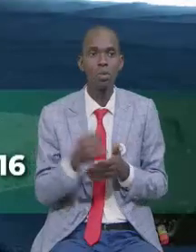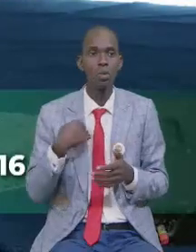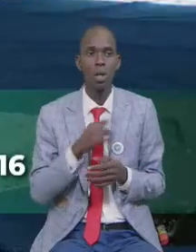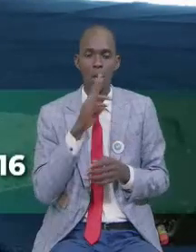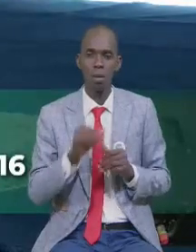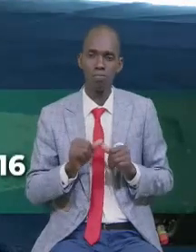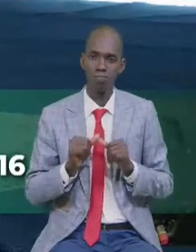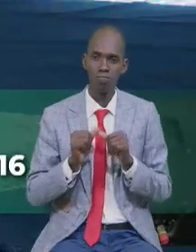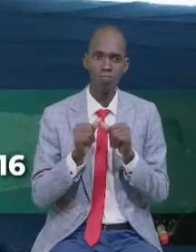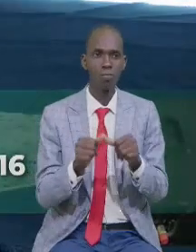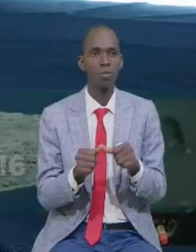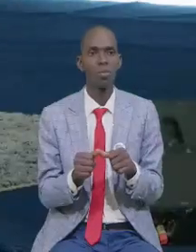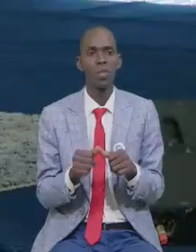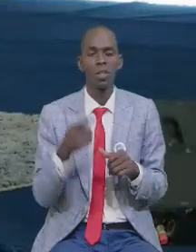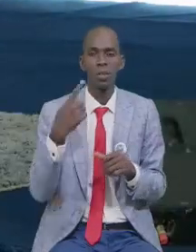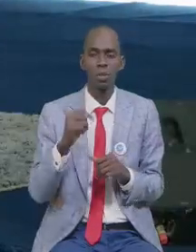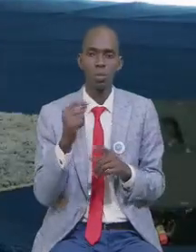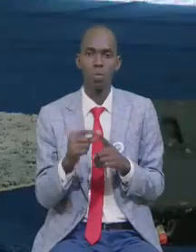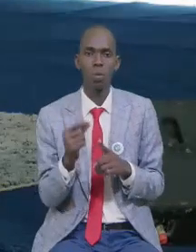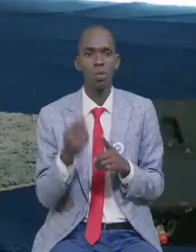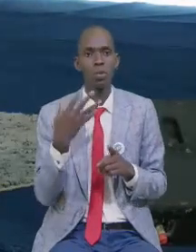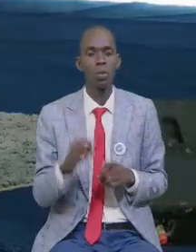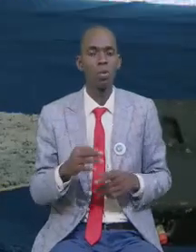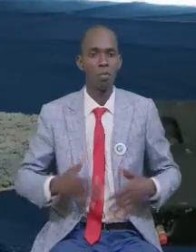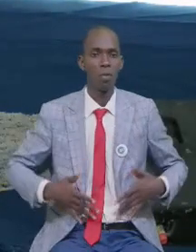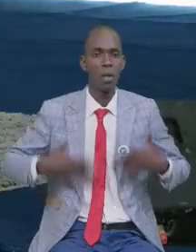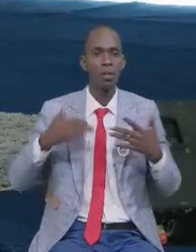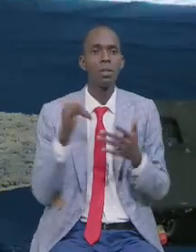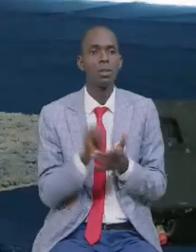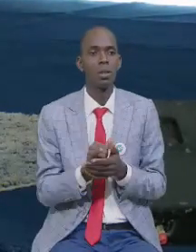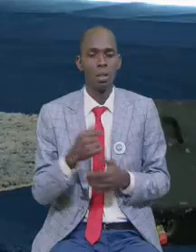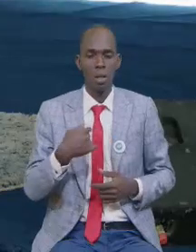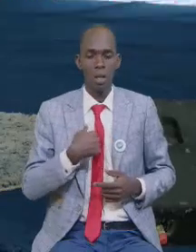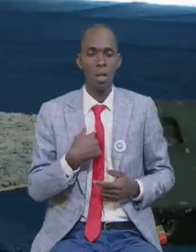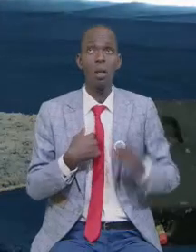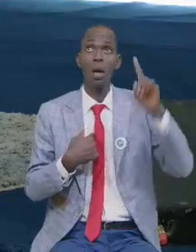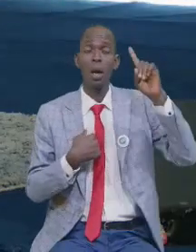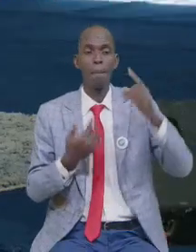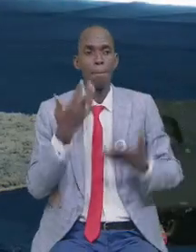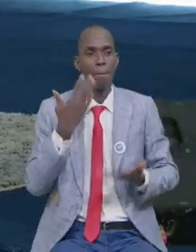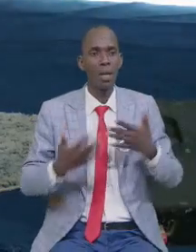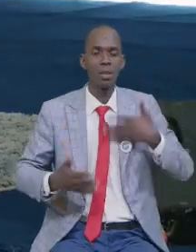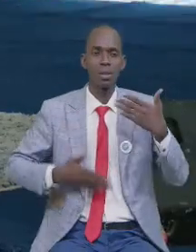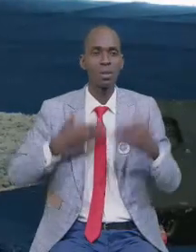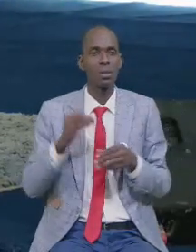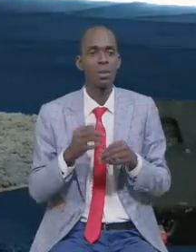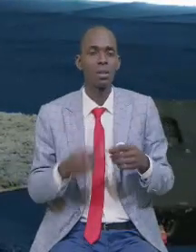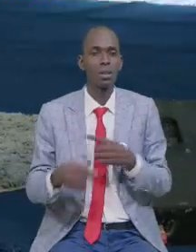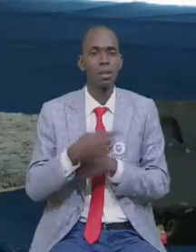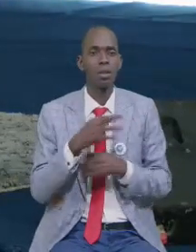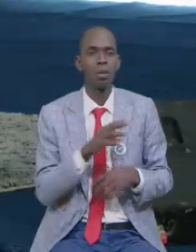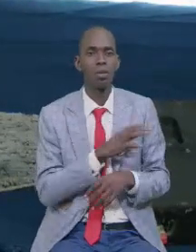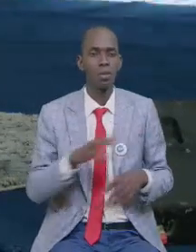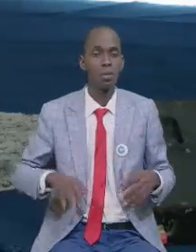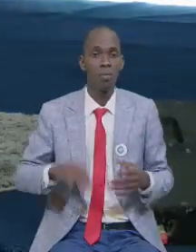the word of life, that I may rejoice in the day of Christ, that